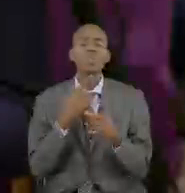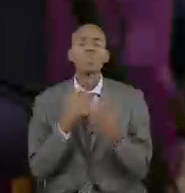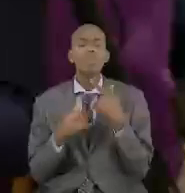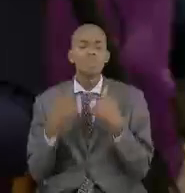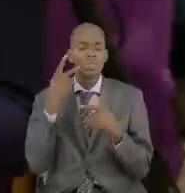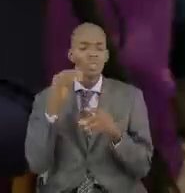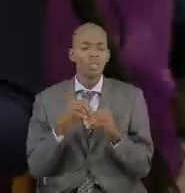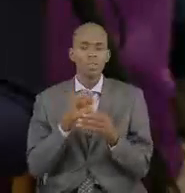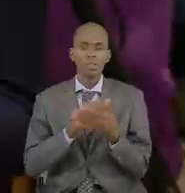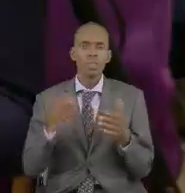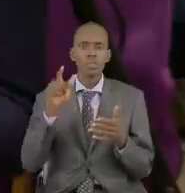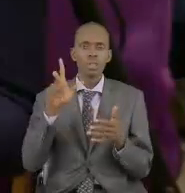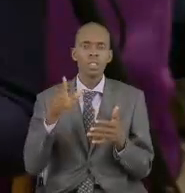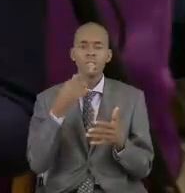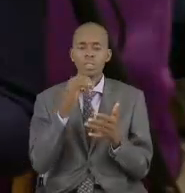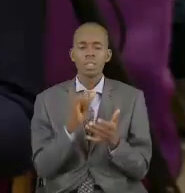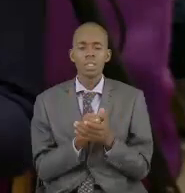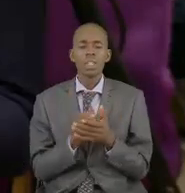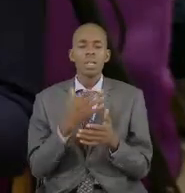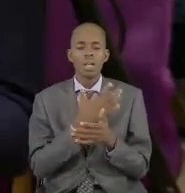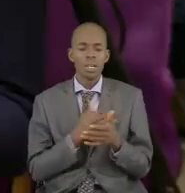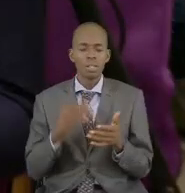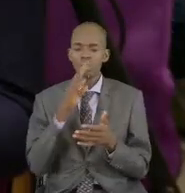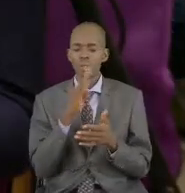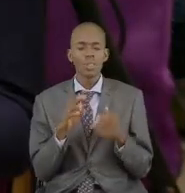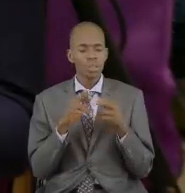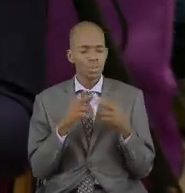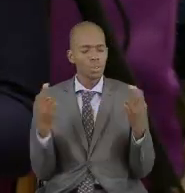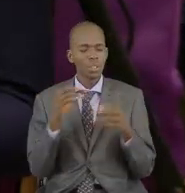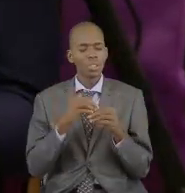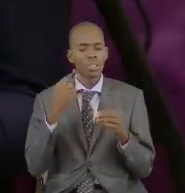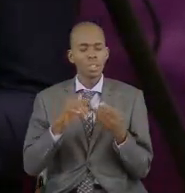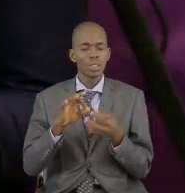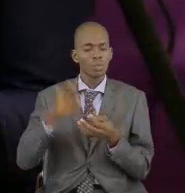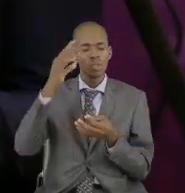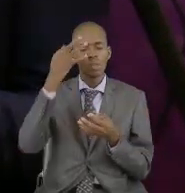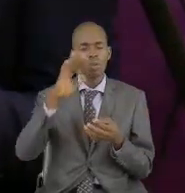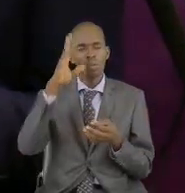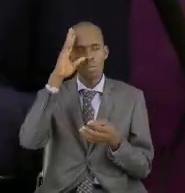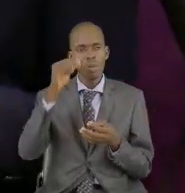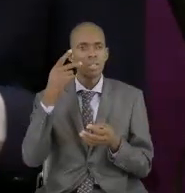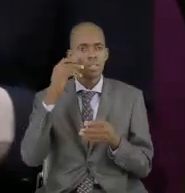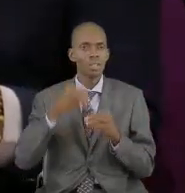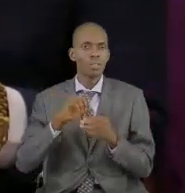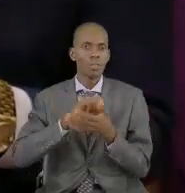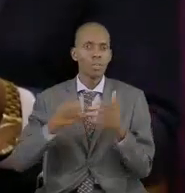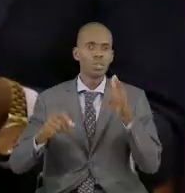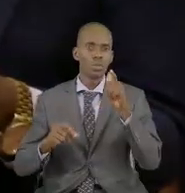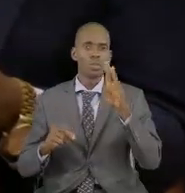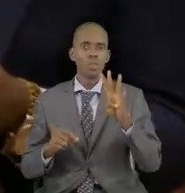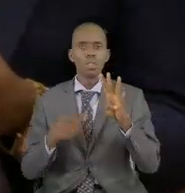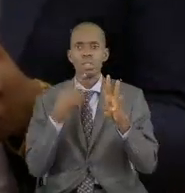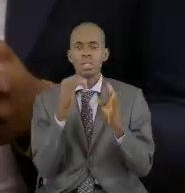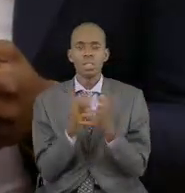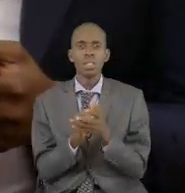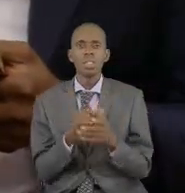Verse 23 says, and be renewed in the spirit of your mind. Verse 24, it says that he put